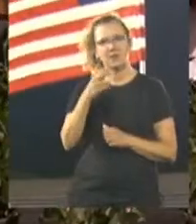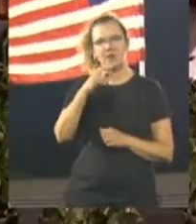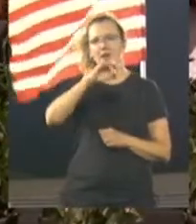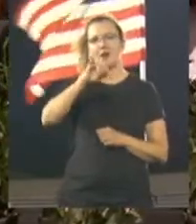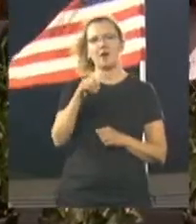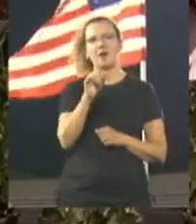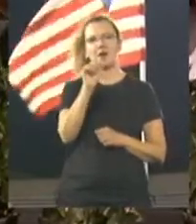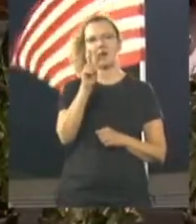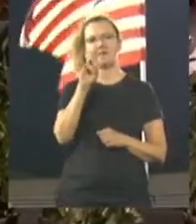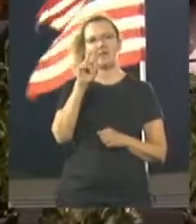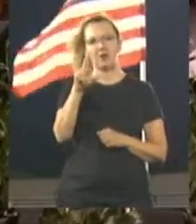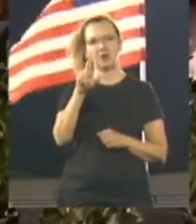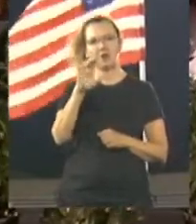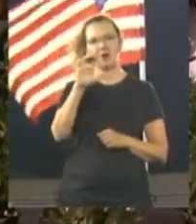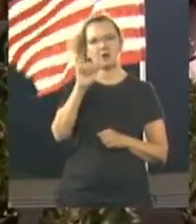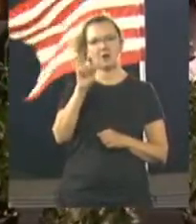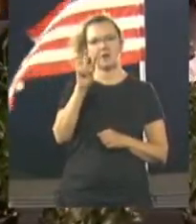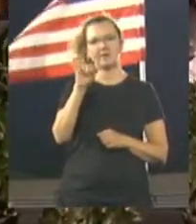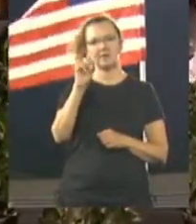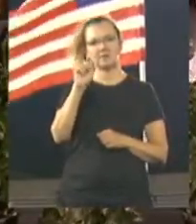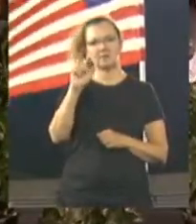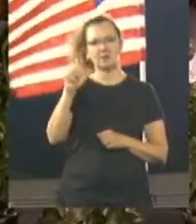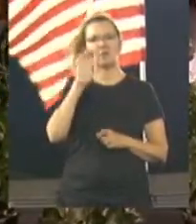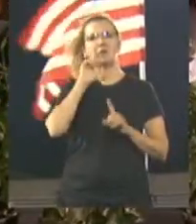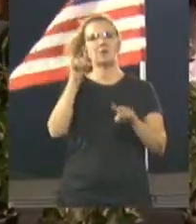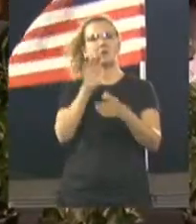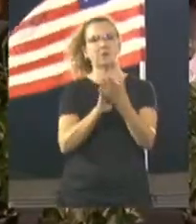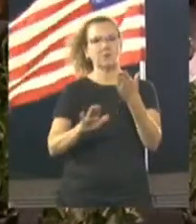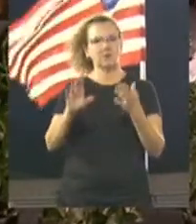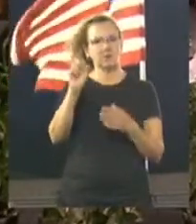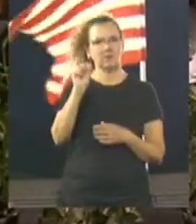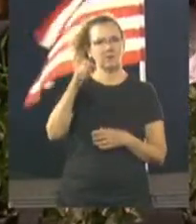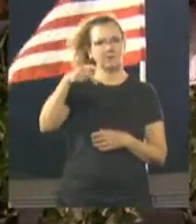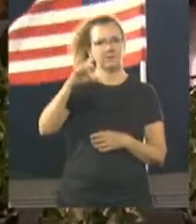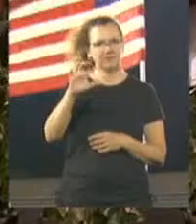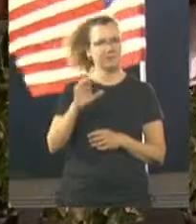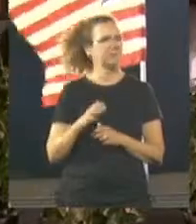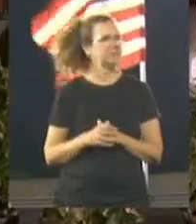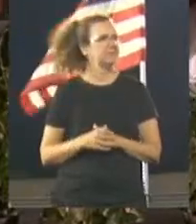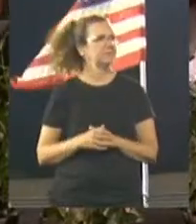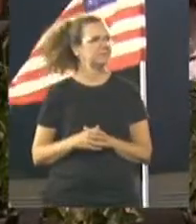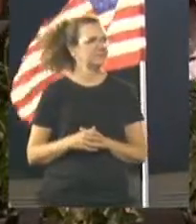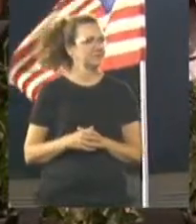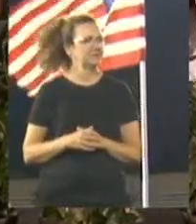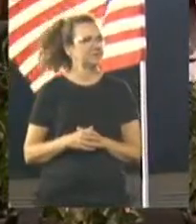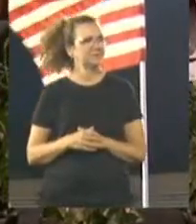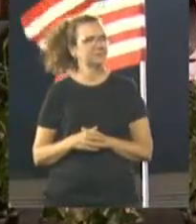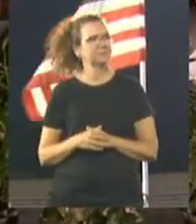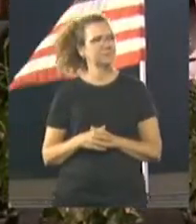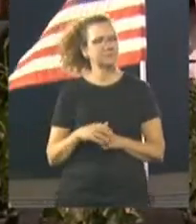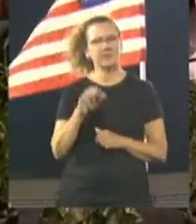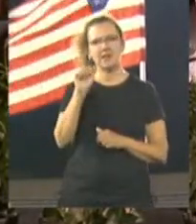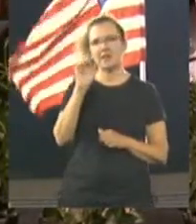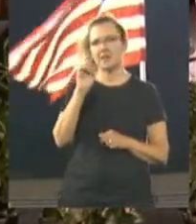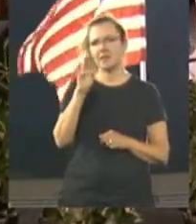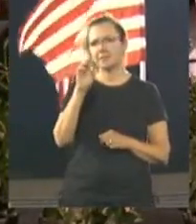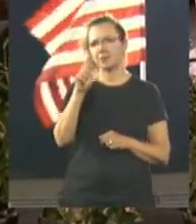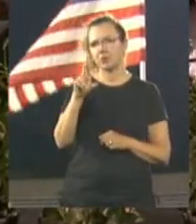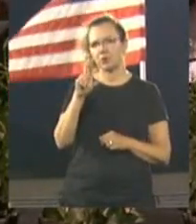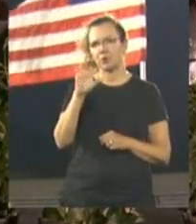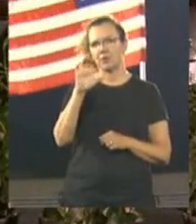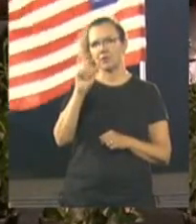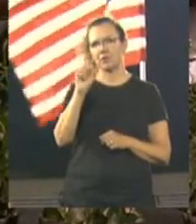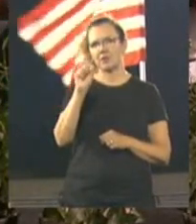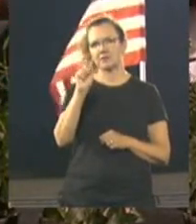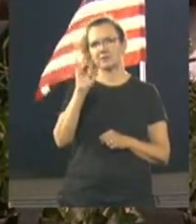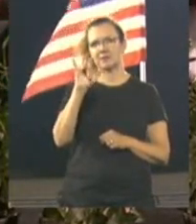Javier Anthony Carrizal will be attending St. Philip's College. Amber Nadine